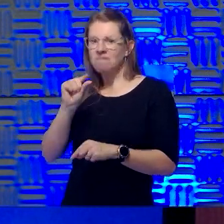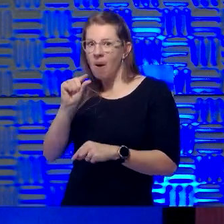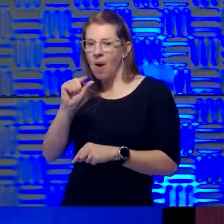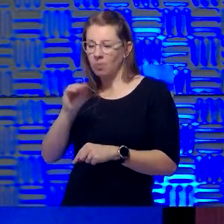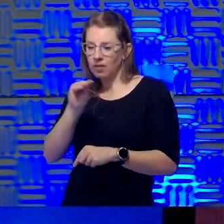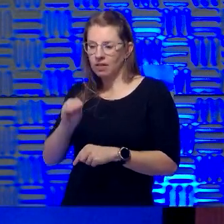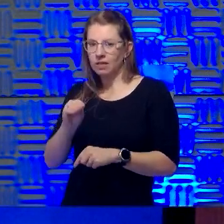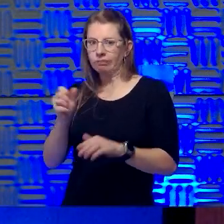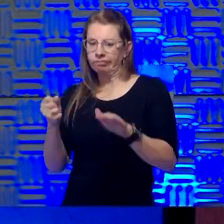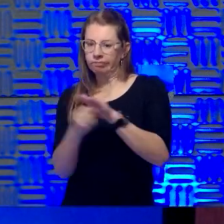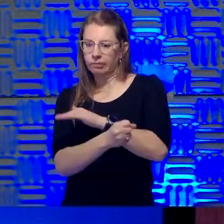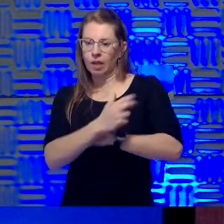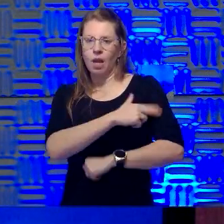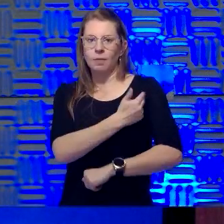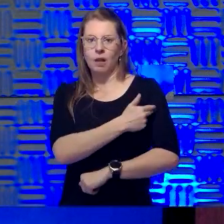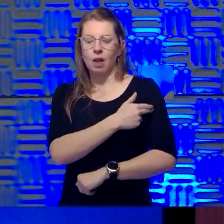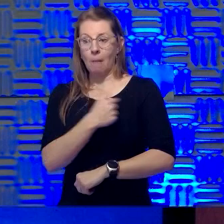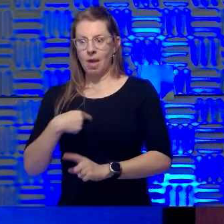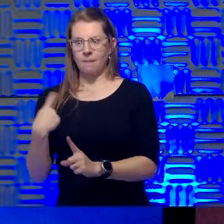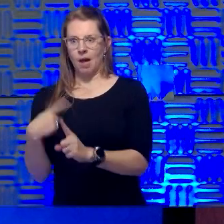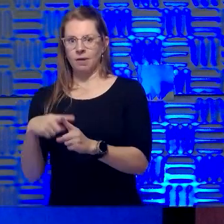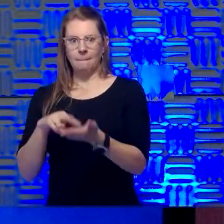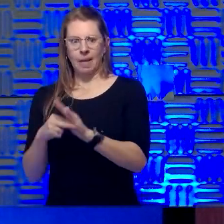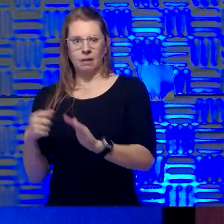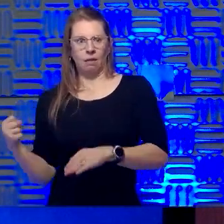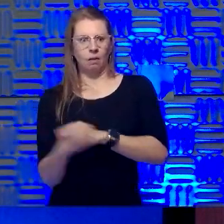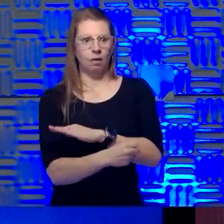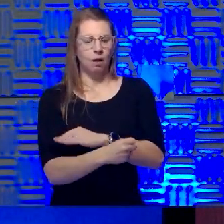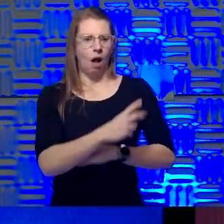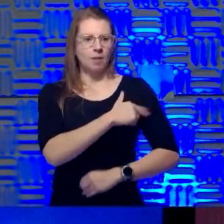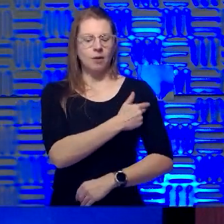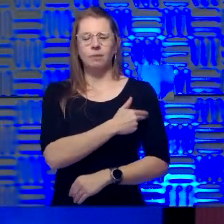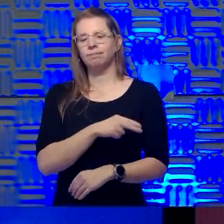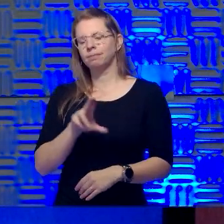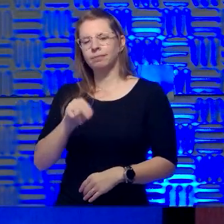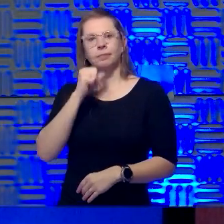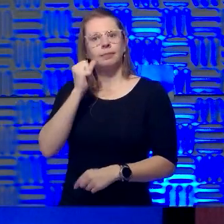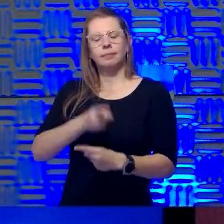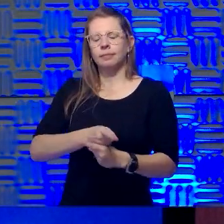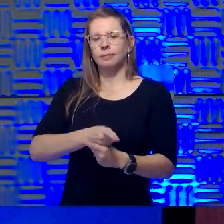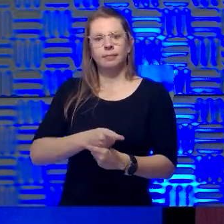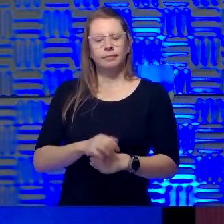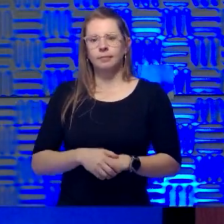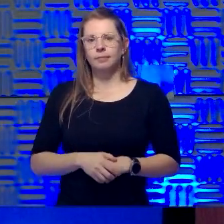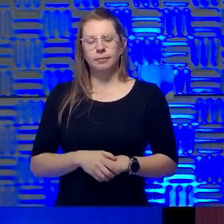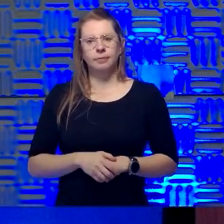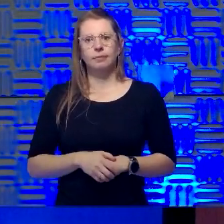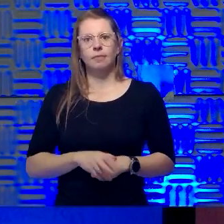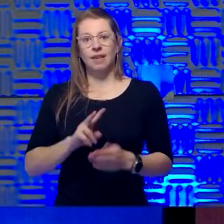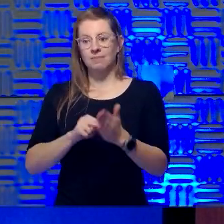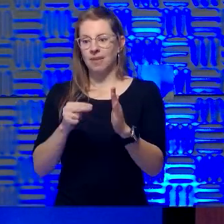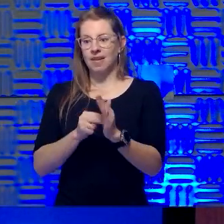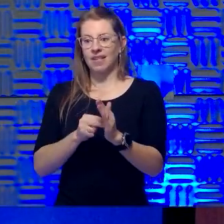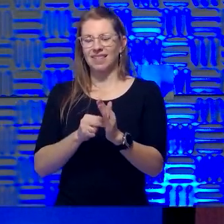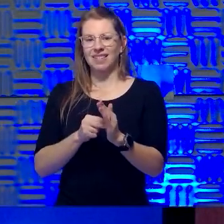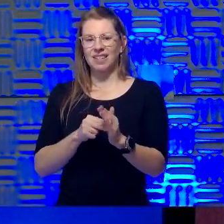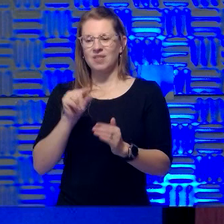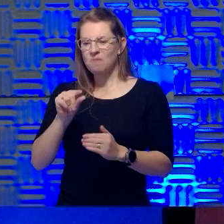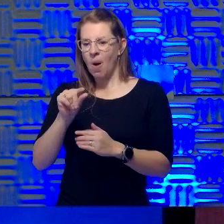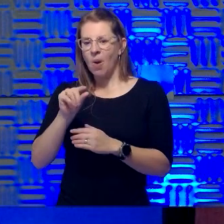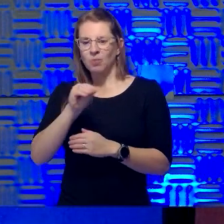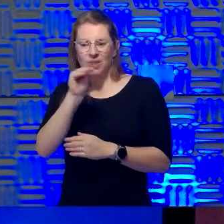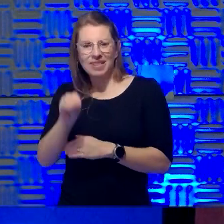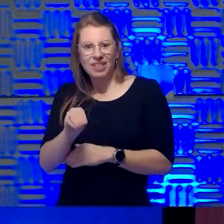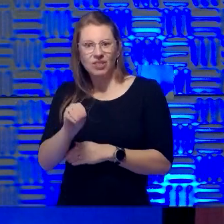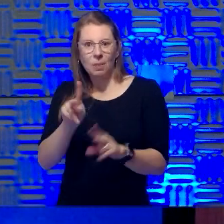And I think what's happened is everybody thinks, I test positive, I'll be in the hospital. No, that is incorrect. The reality is that a small percentage of people actually come into